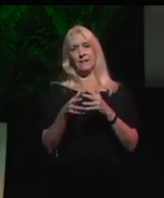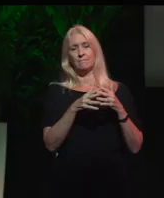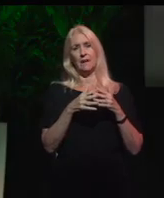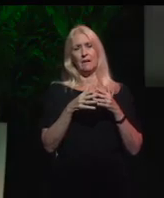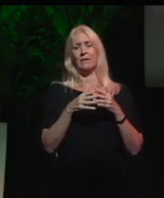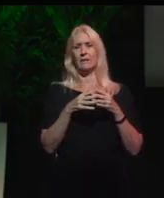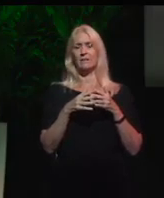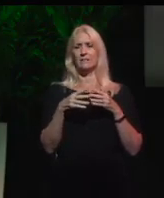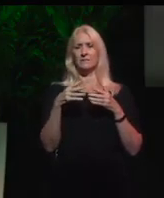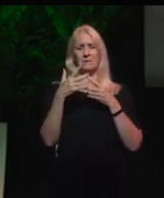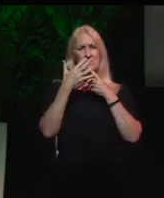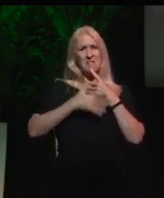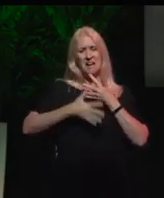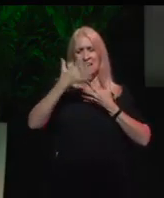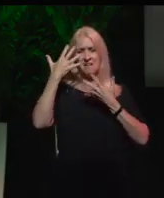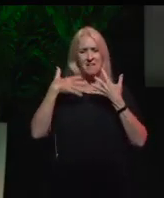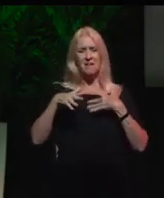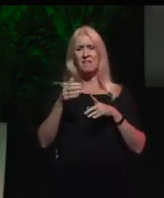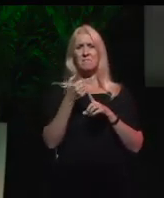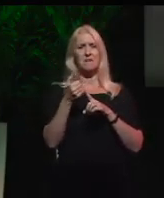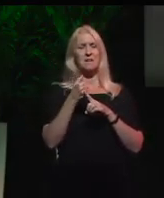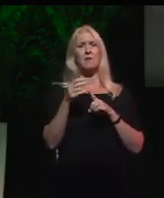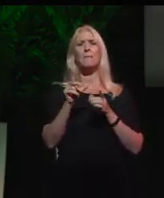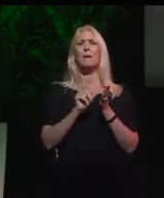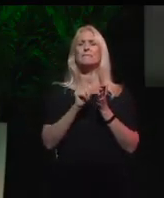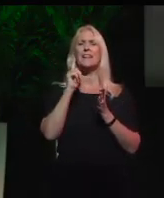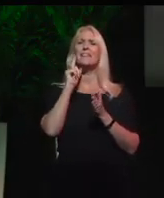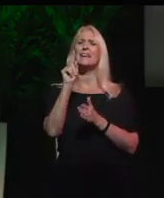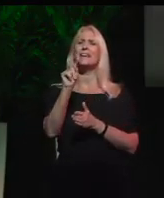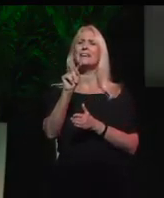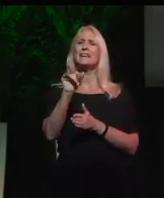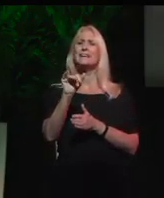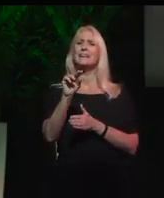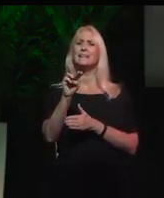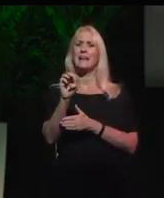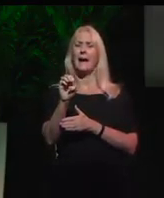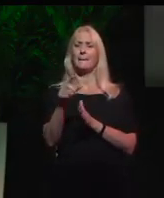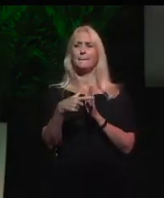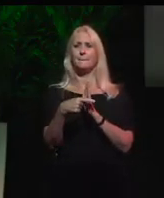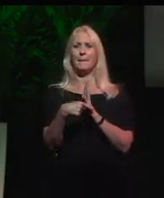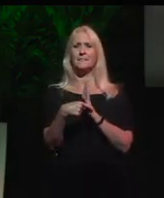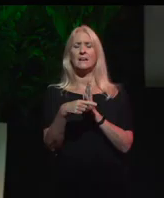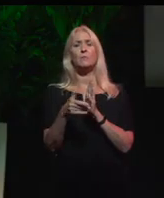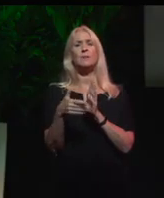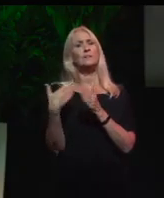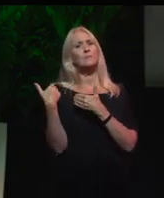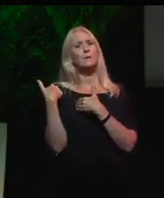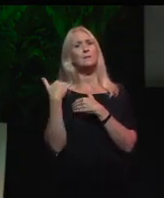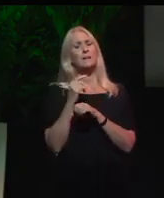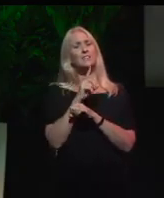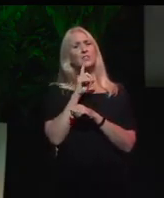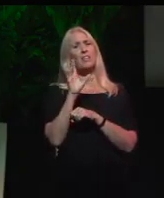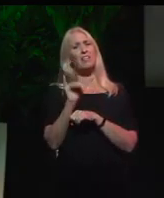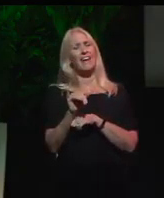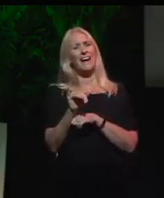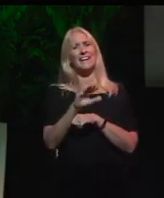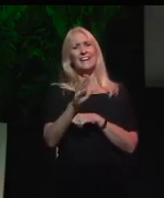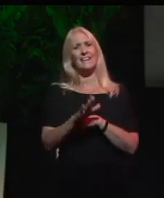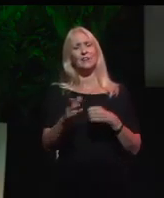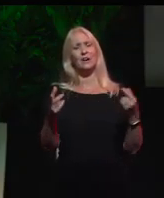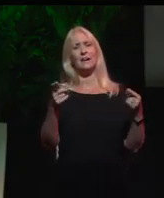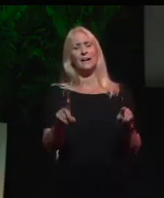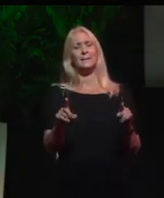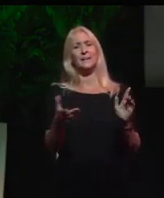believe. We have a duty to our collective humanity to at least make sure this type of erasure never happens. As